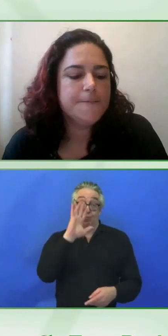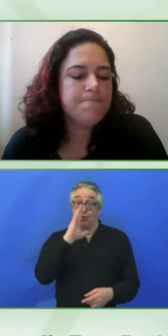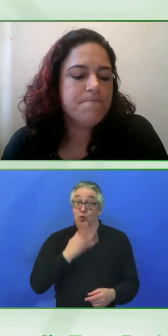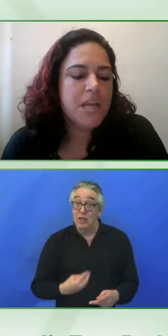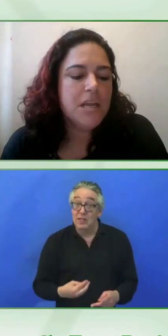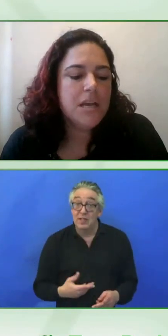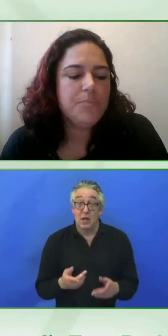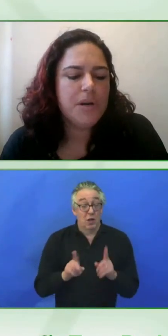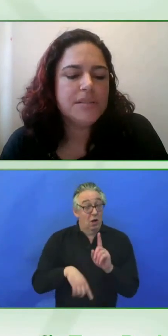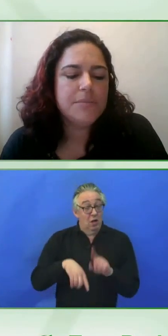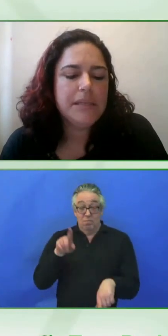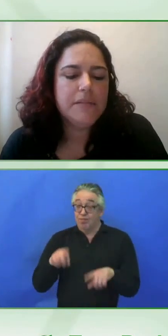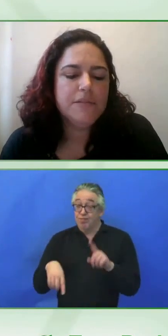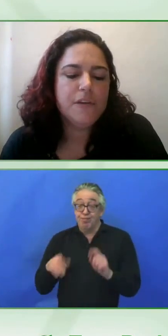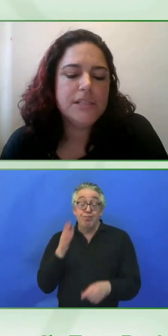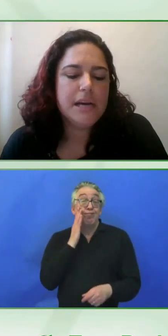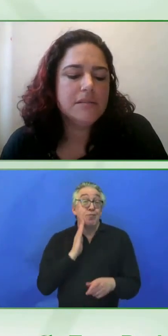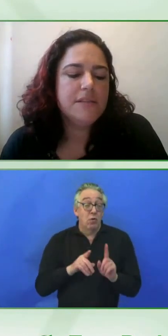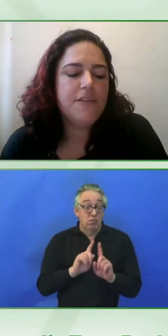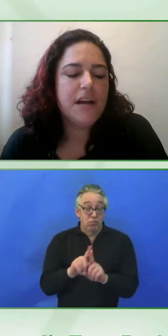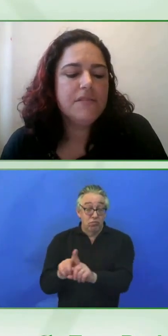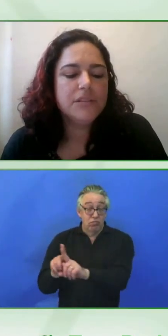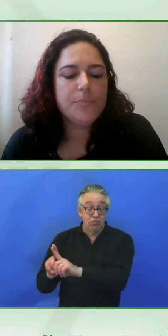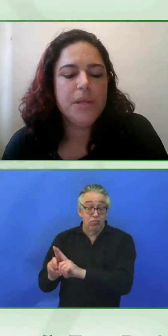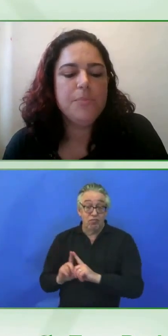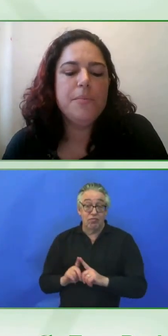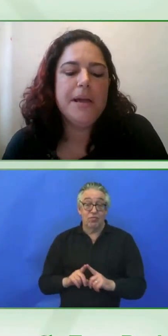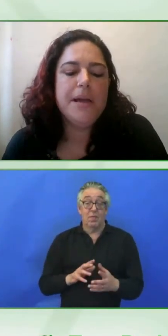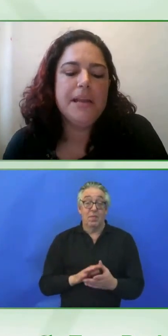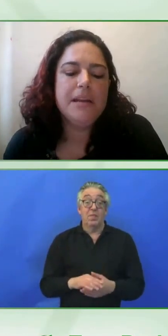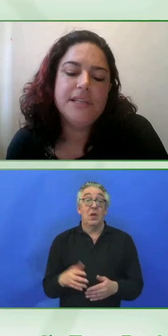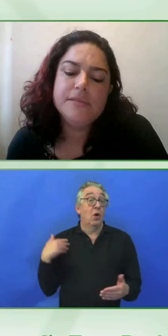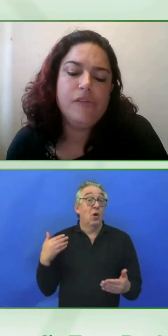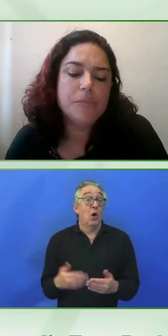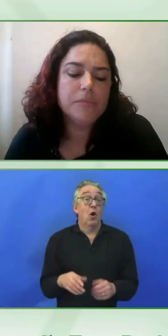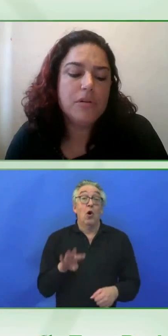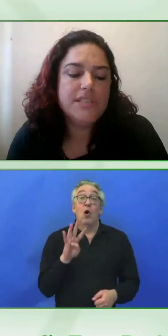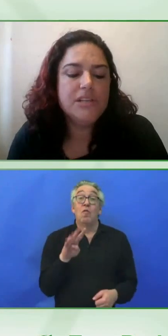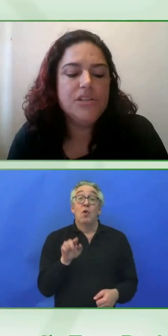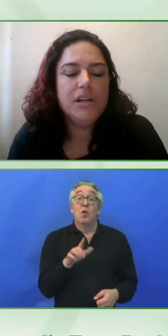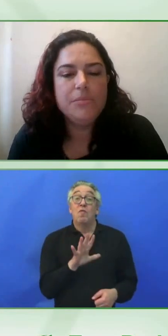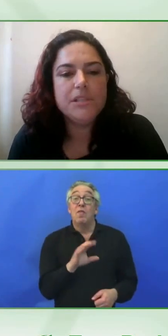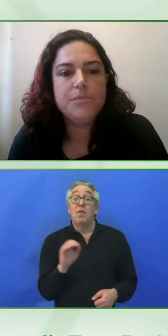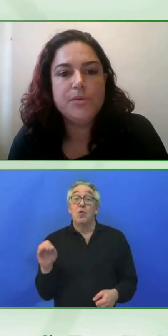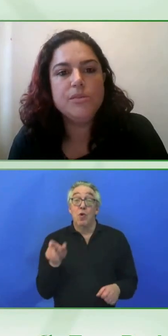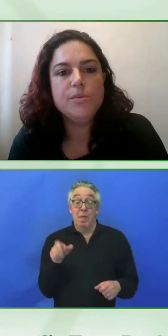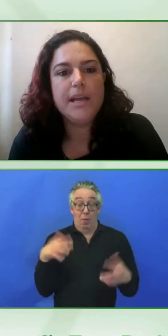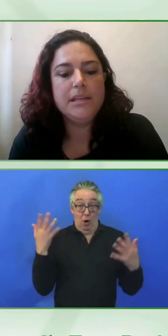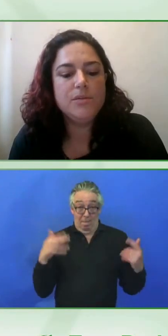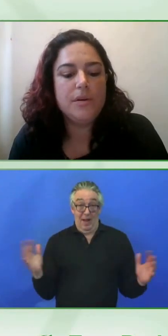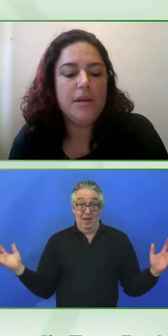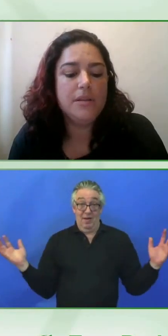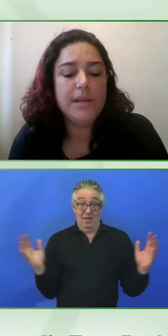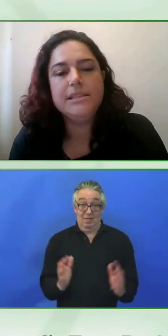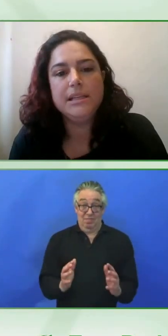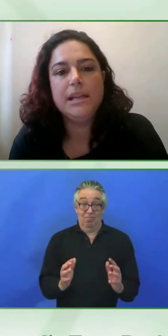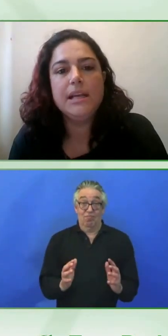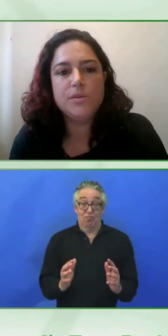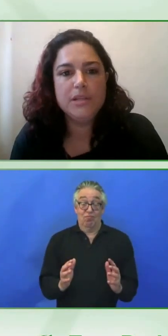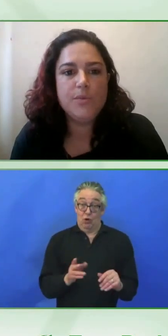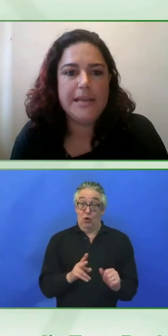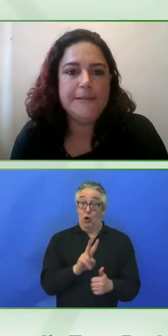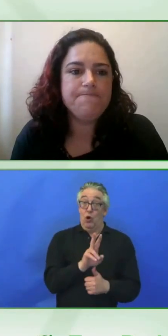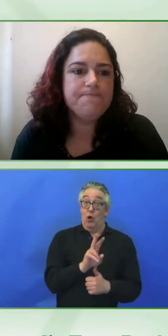differences. Approximately 4,500 people benefited from Conversation Libras between 2018